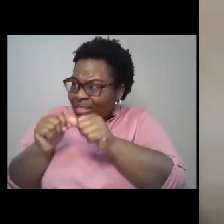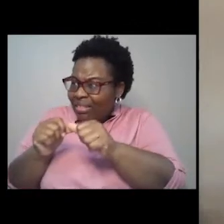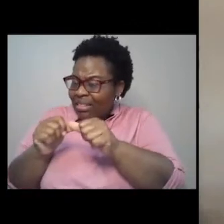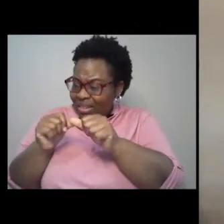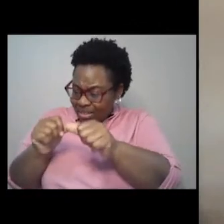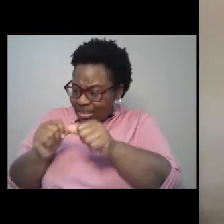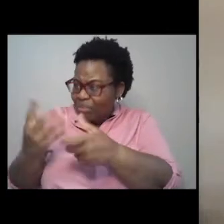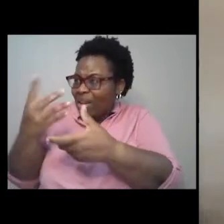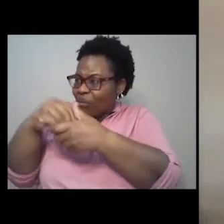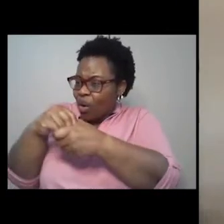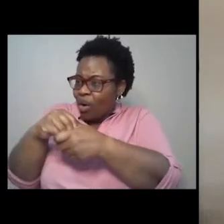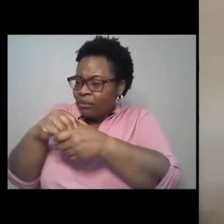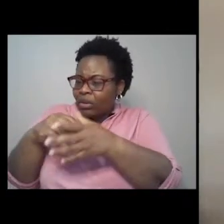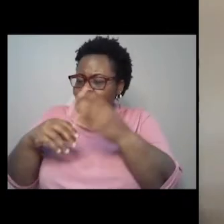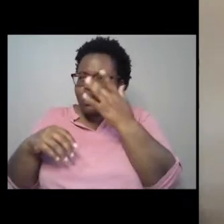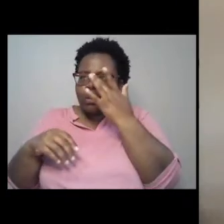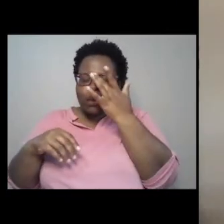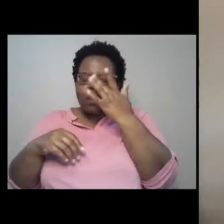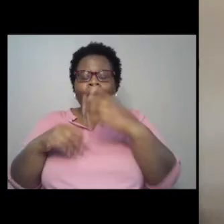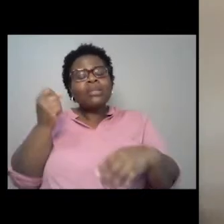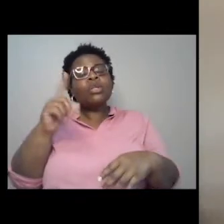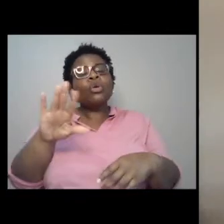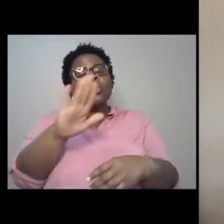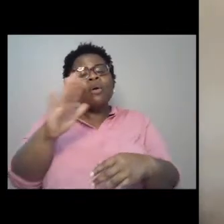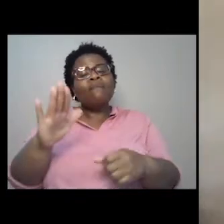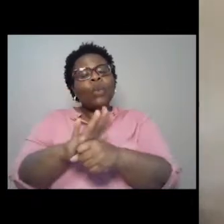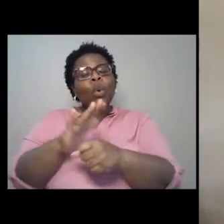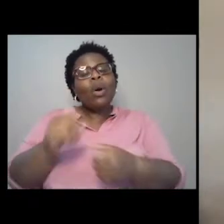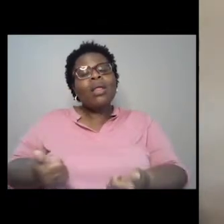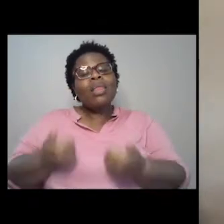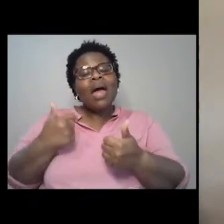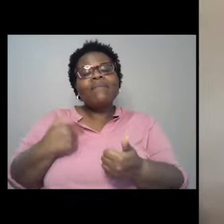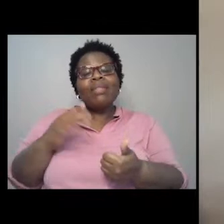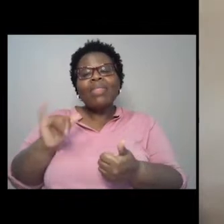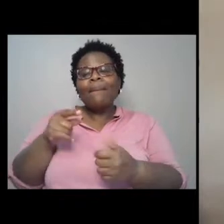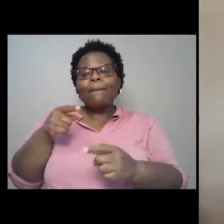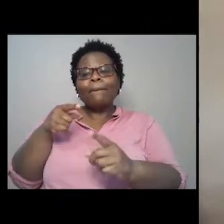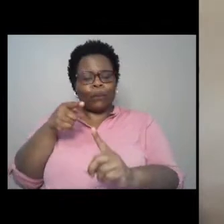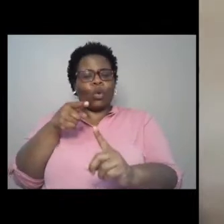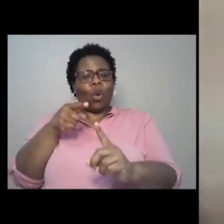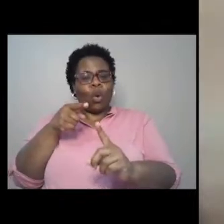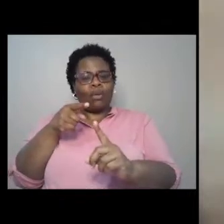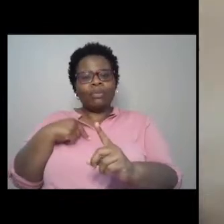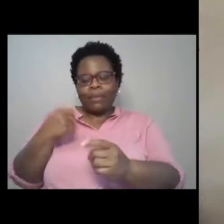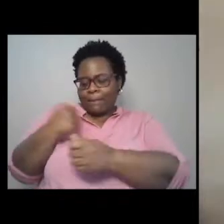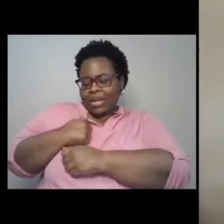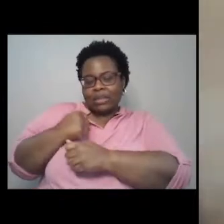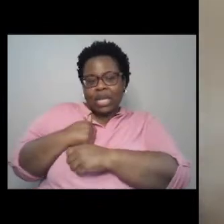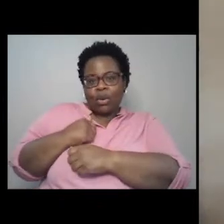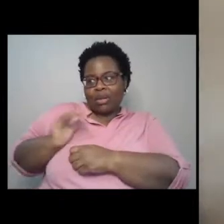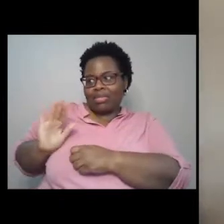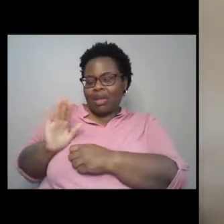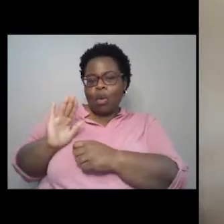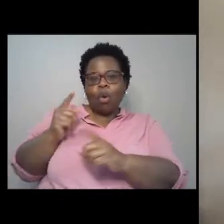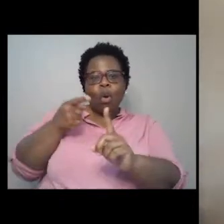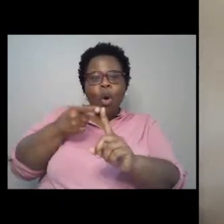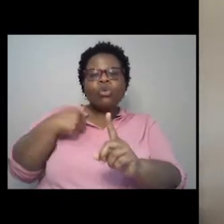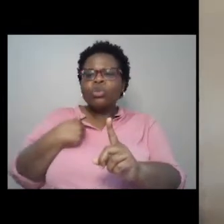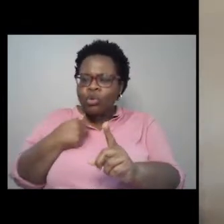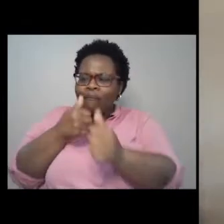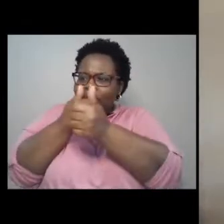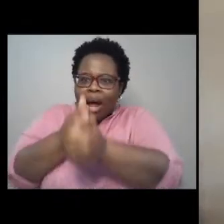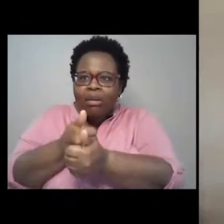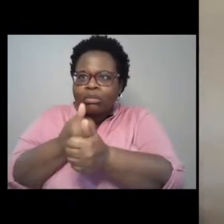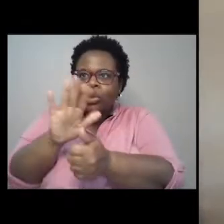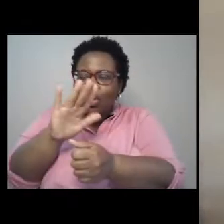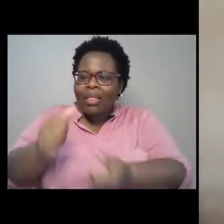something that but it's also because you served this mission your whole life. And so what I would say, if you're transitioning